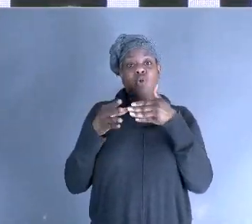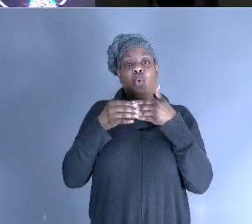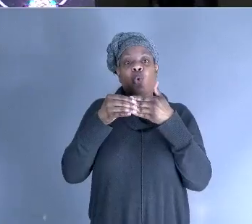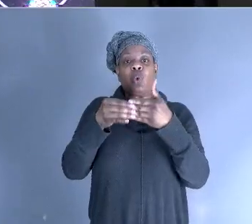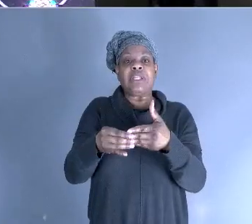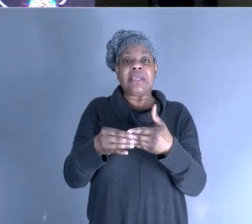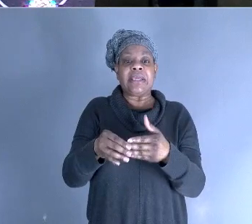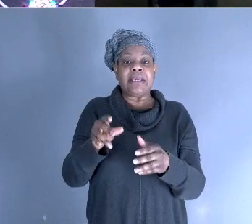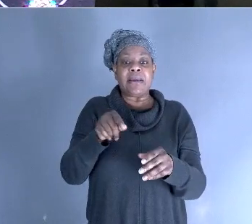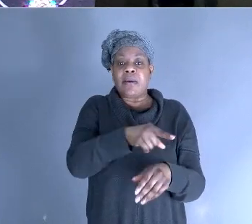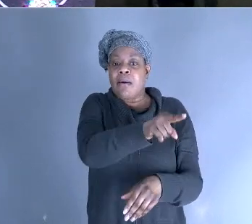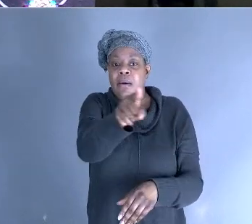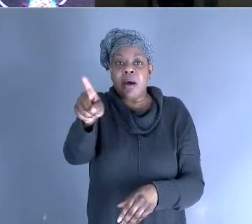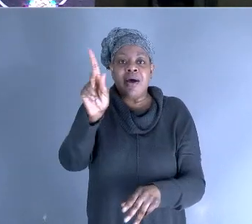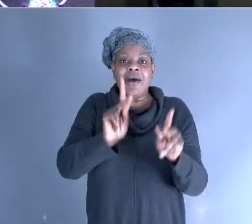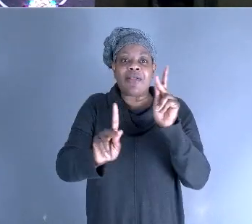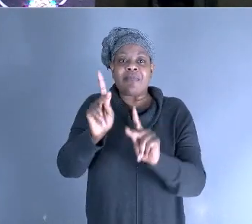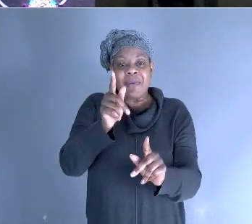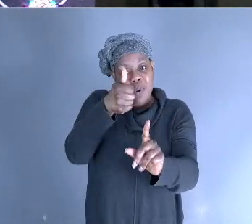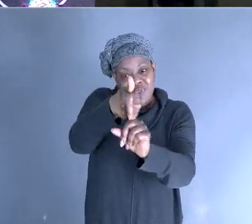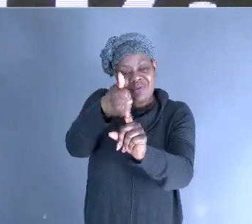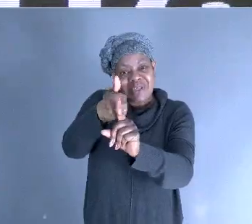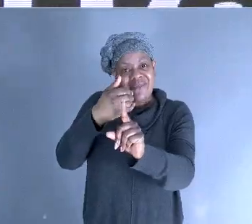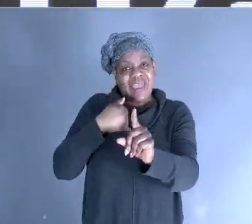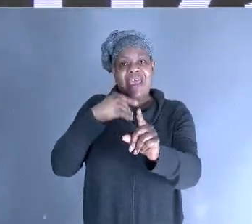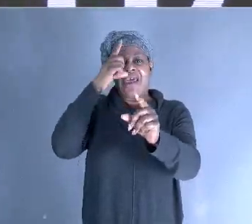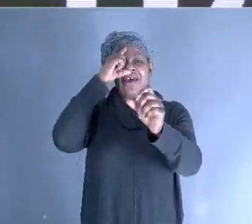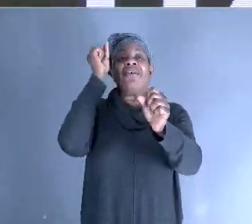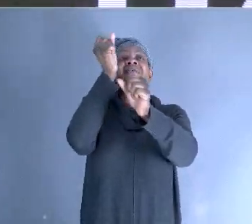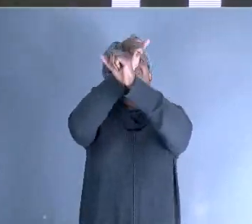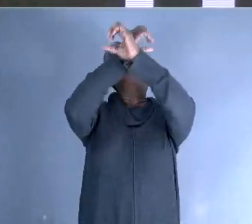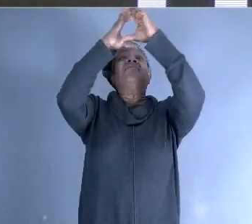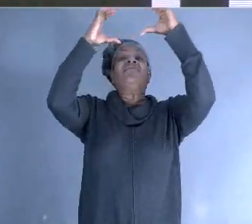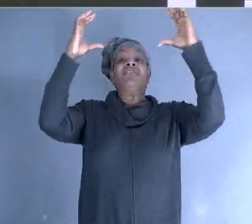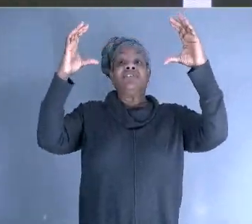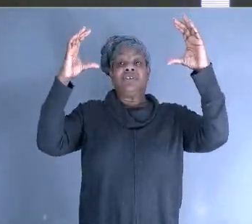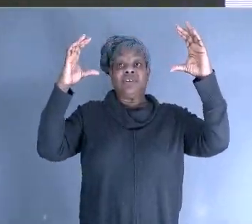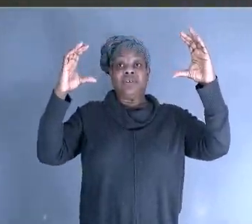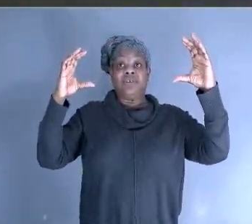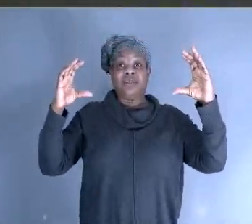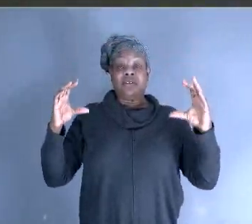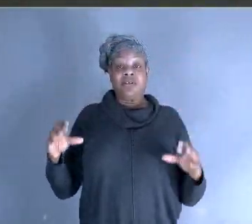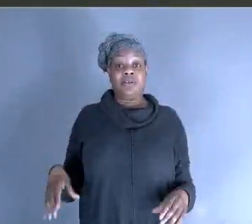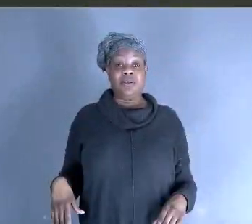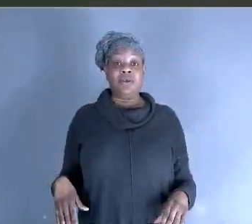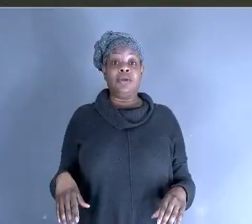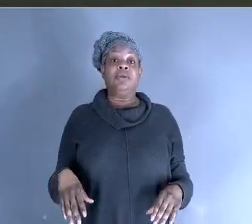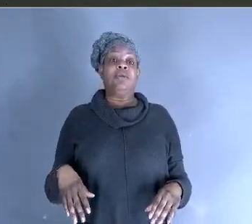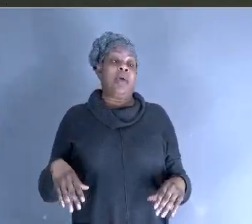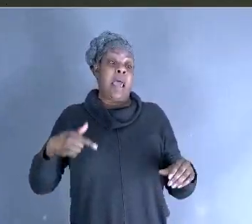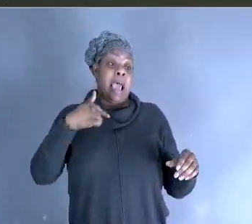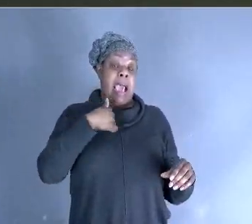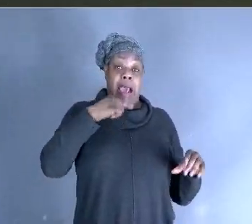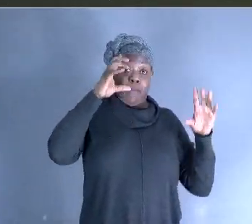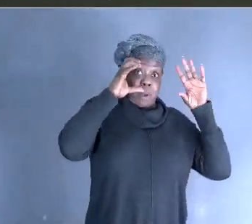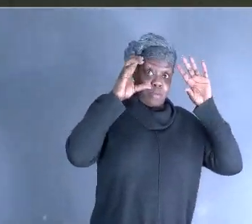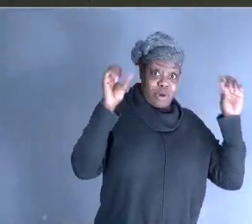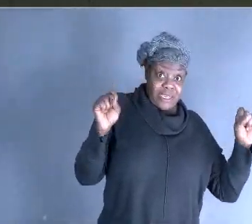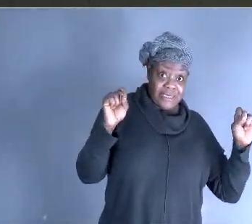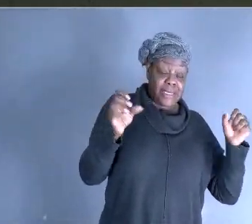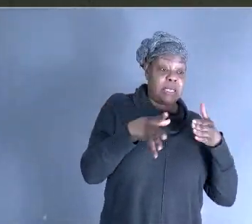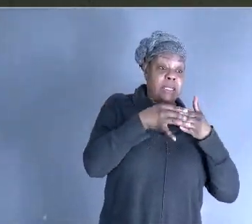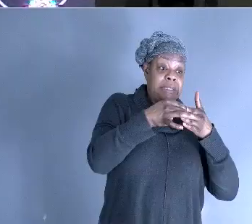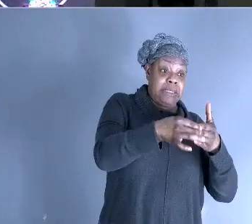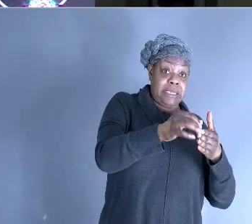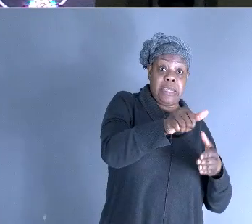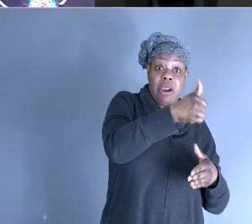leader that leads other leaders I'm a president that leads other presidents I'm a parent that leads